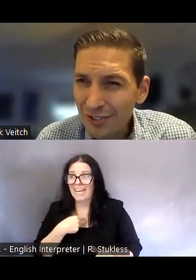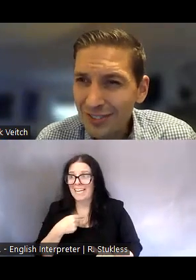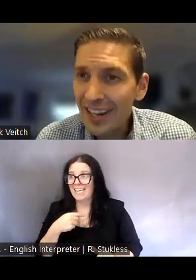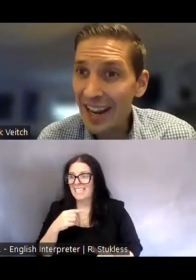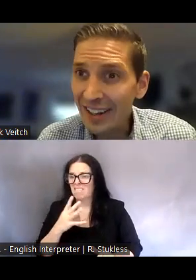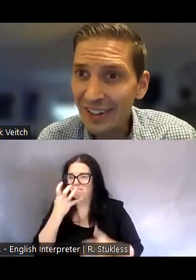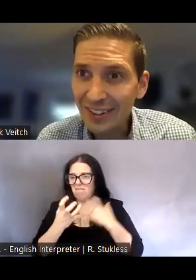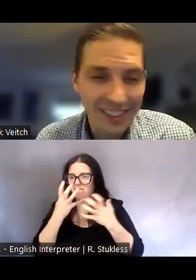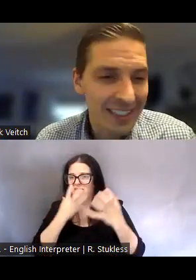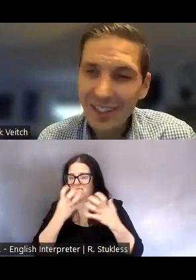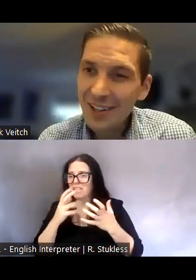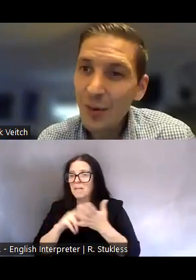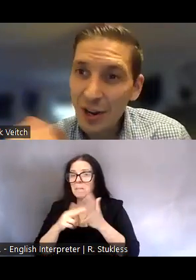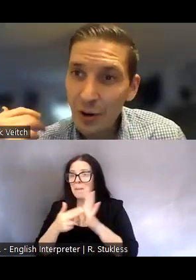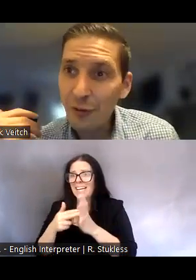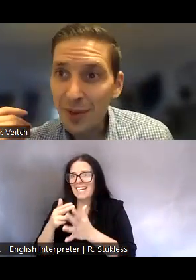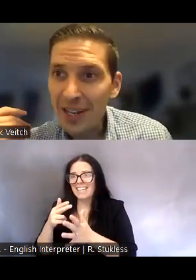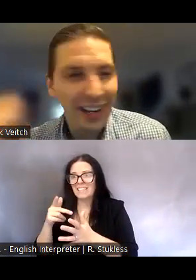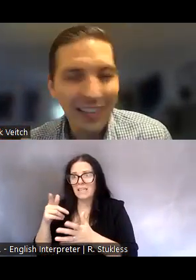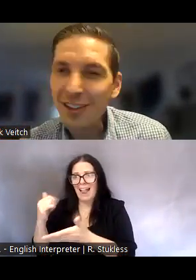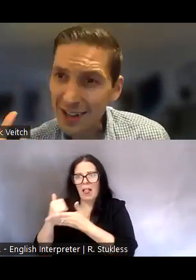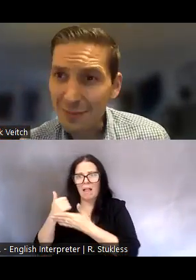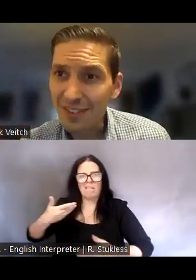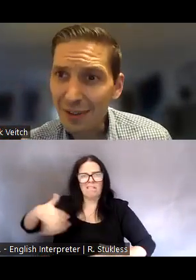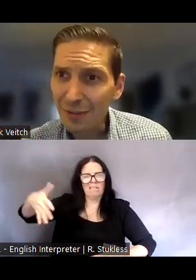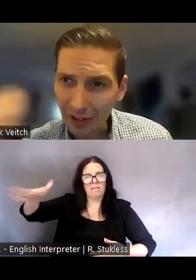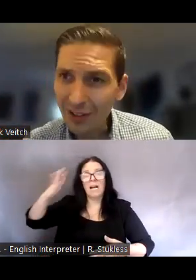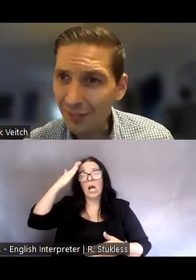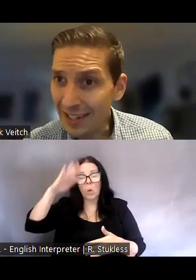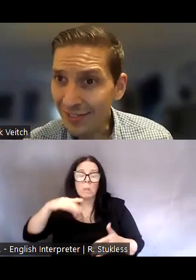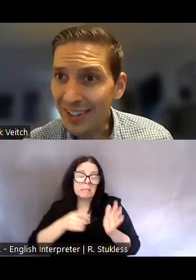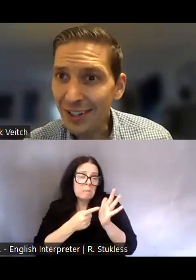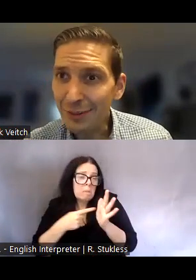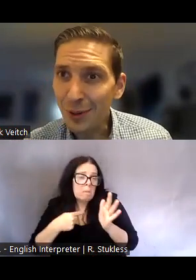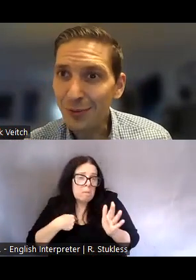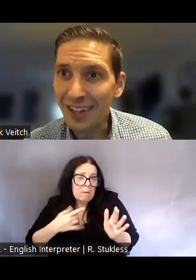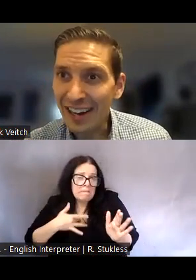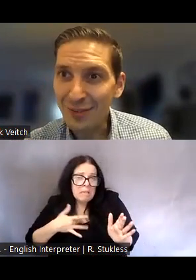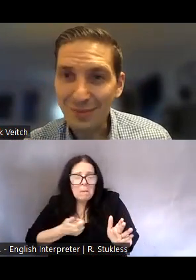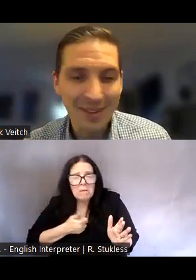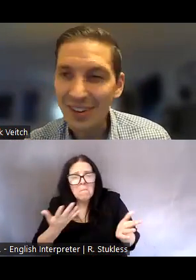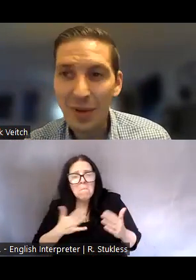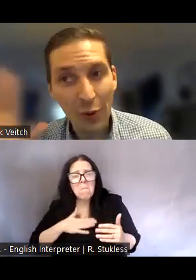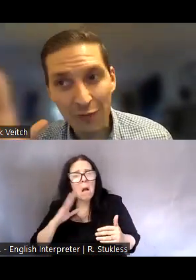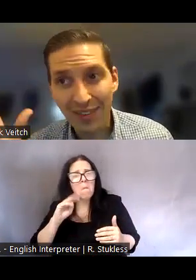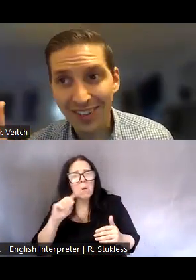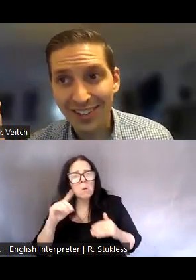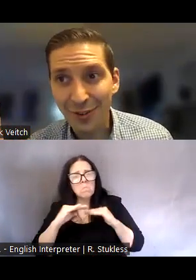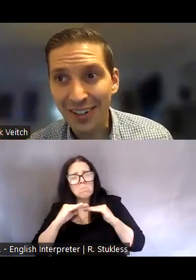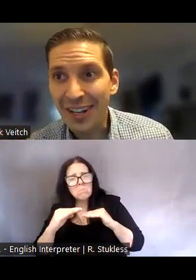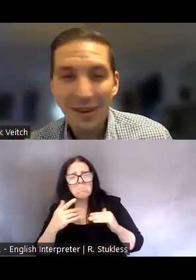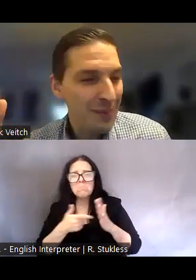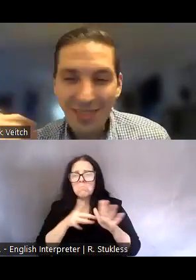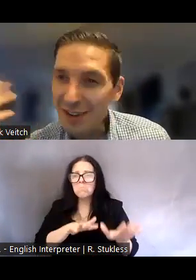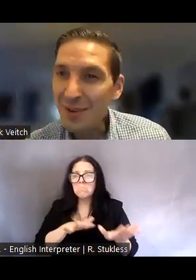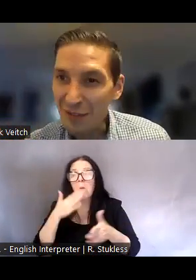that frustration, that anger. You know, I know for me, I like to think of myself as relatively even keel, pretty relaxed from time to time. My wife might